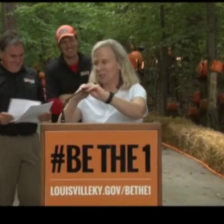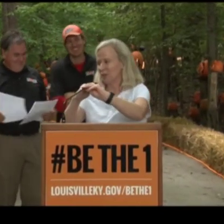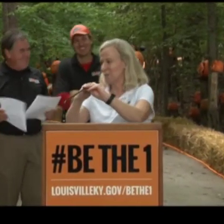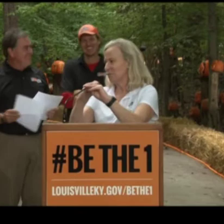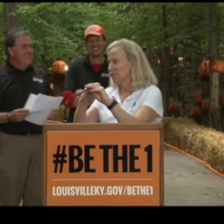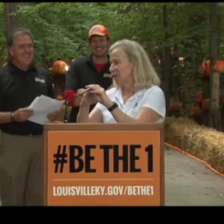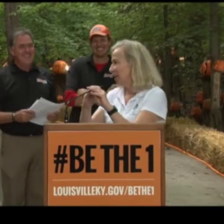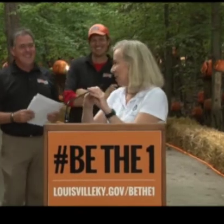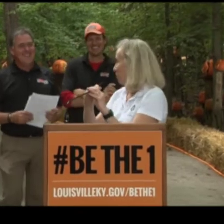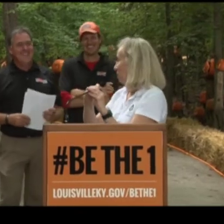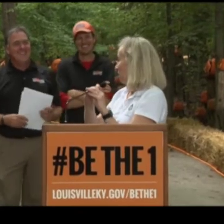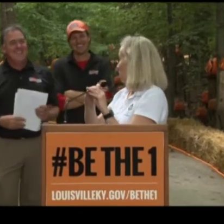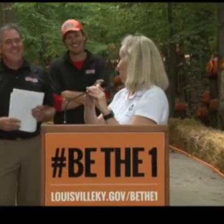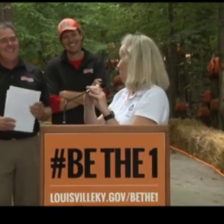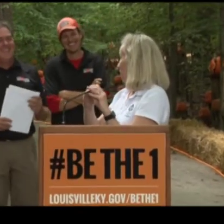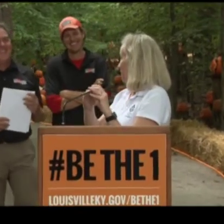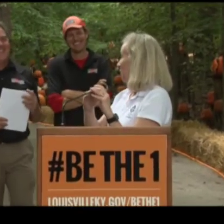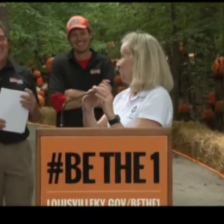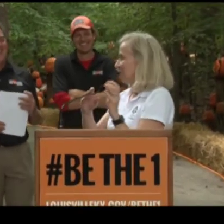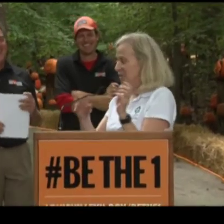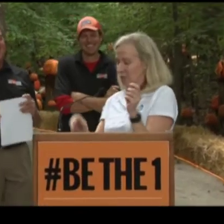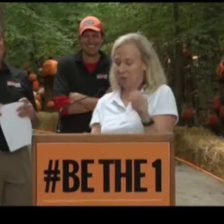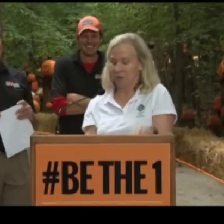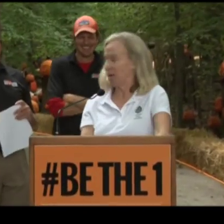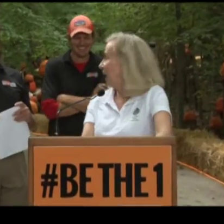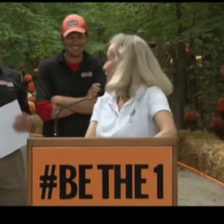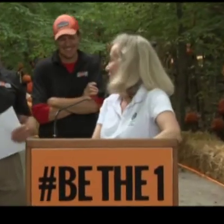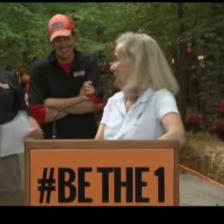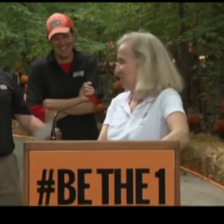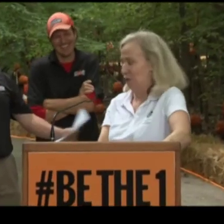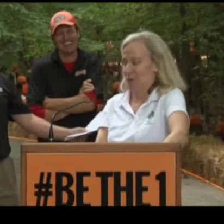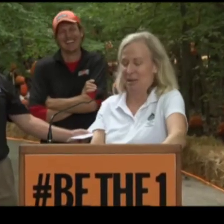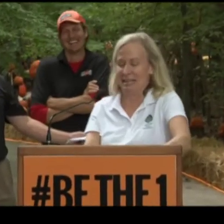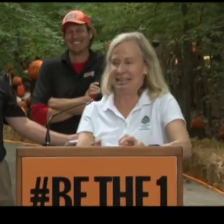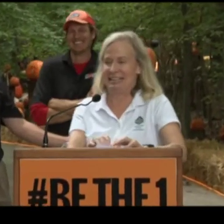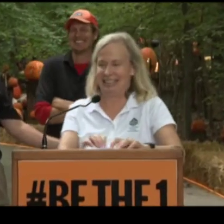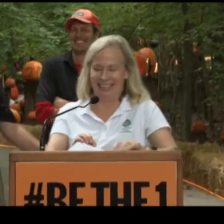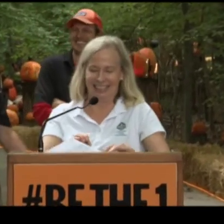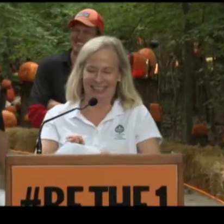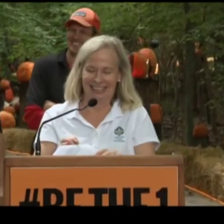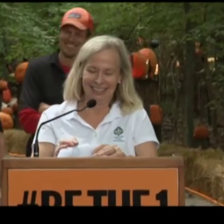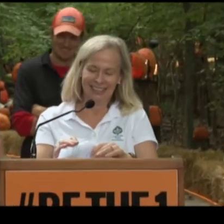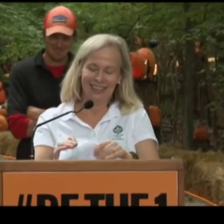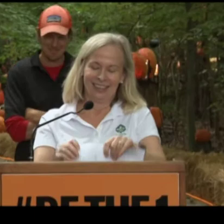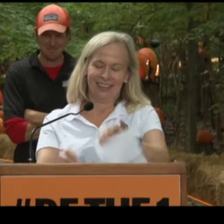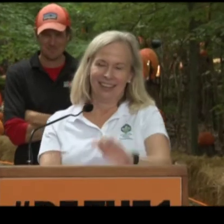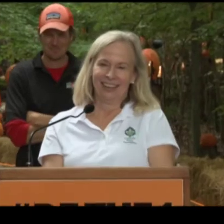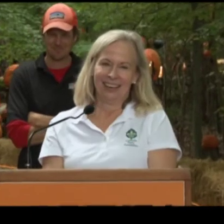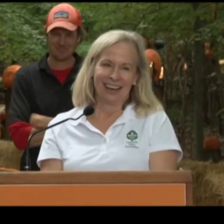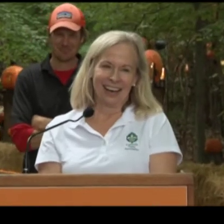I want you to know I've been freaking out for about 20 minutes about what song you were going to have on there for me.